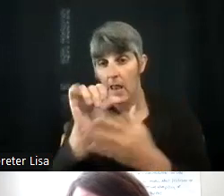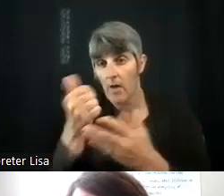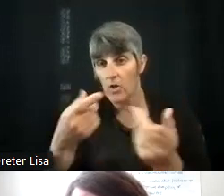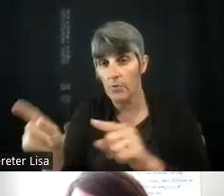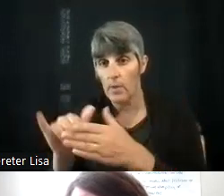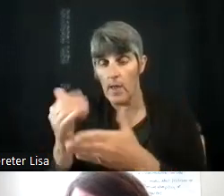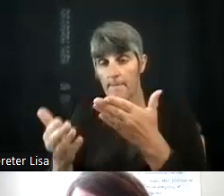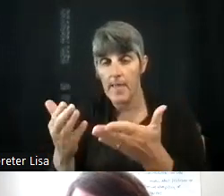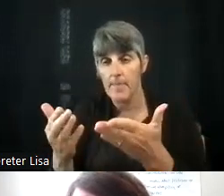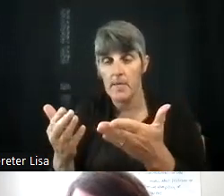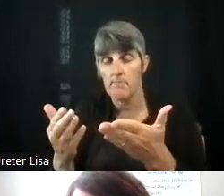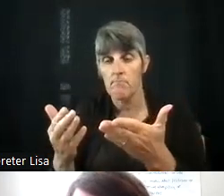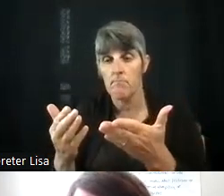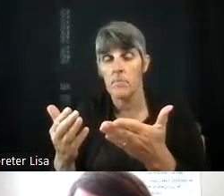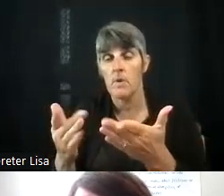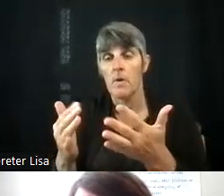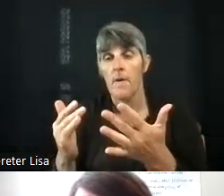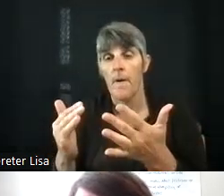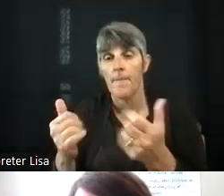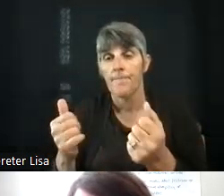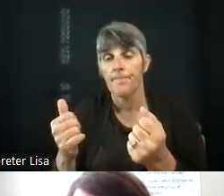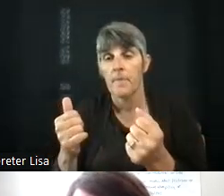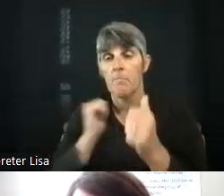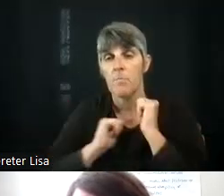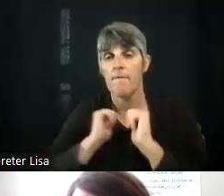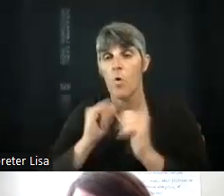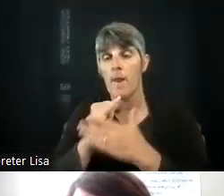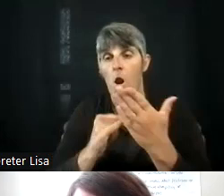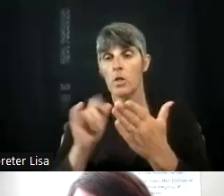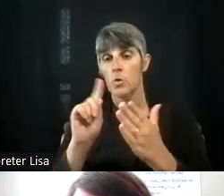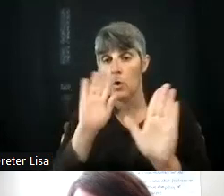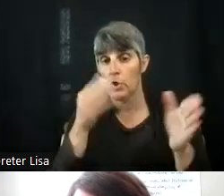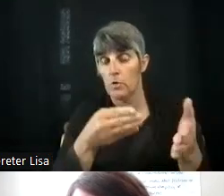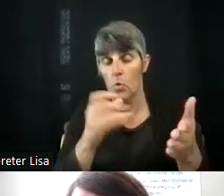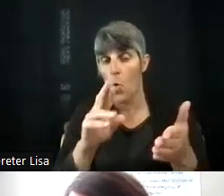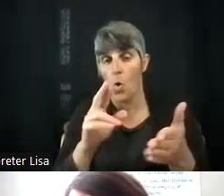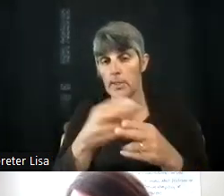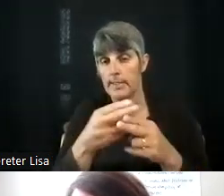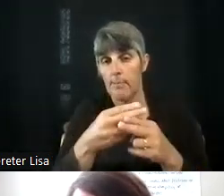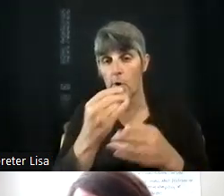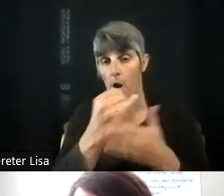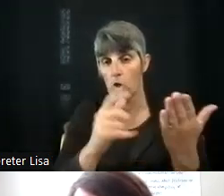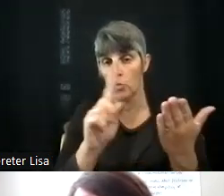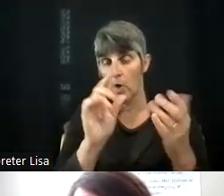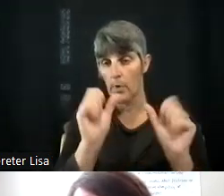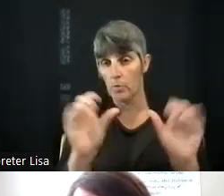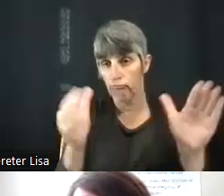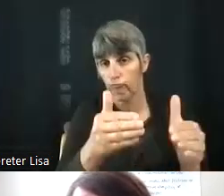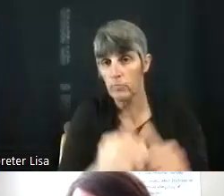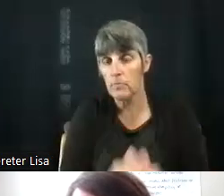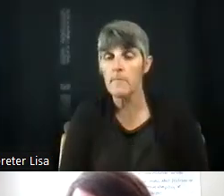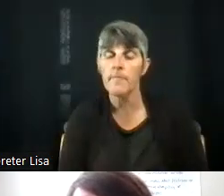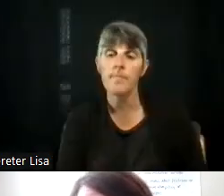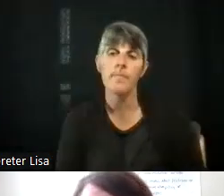that maybe the performing arts is where or temporary arts is where we could put our emphasis?